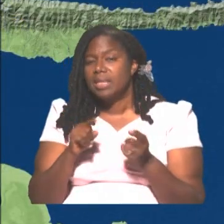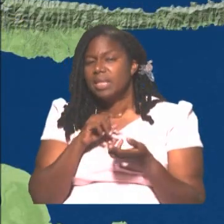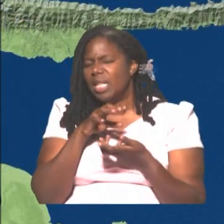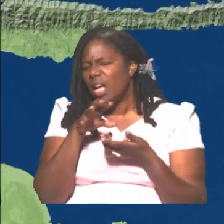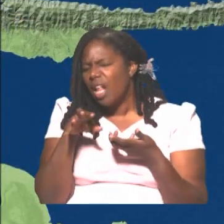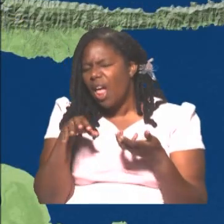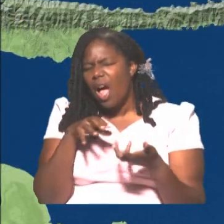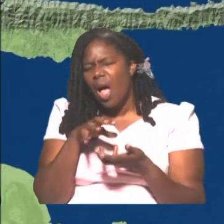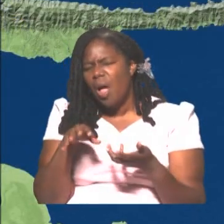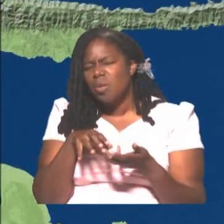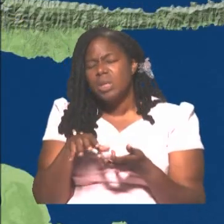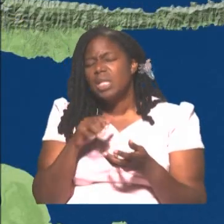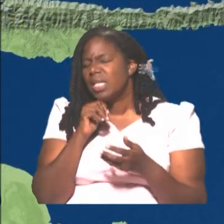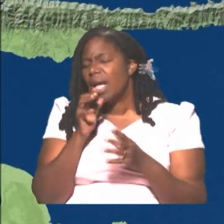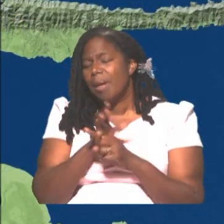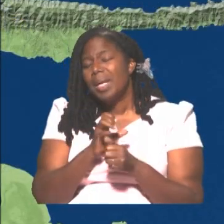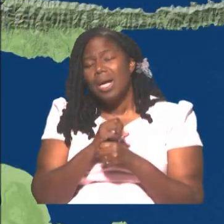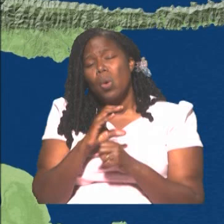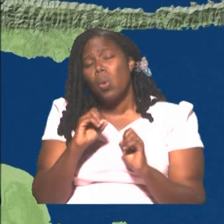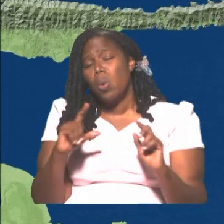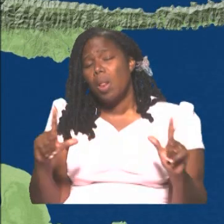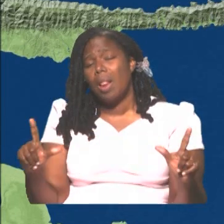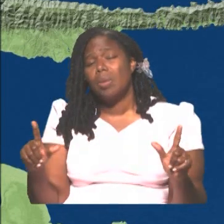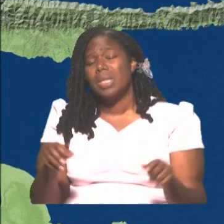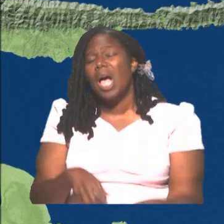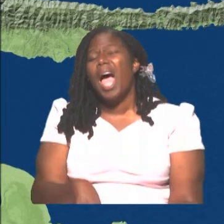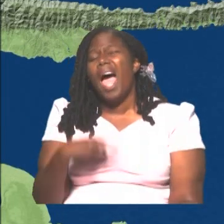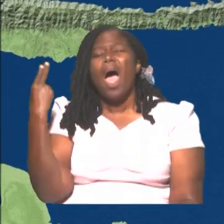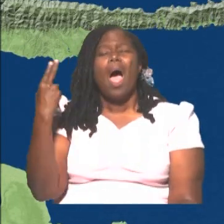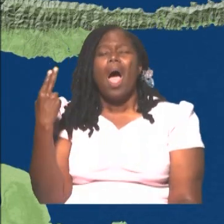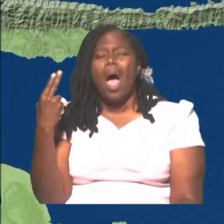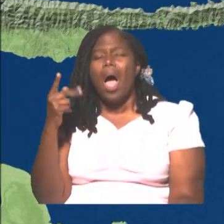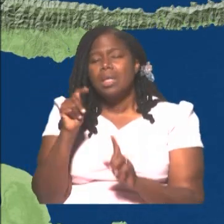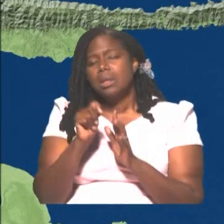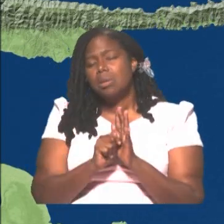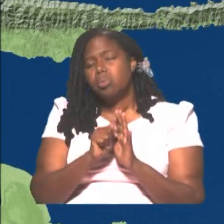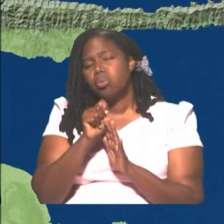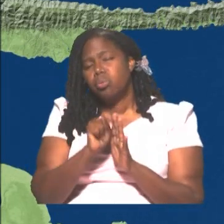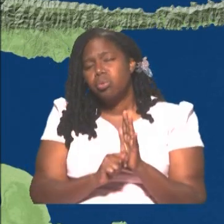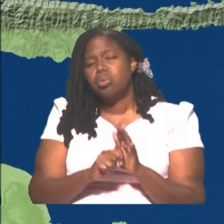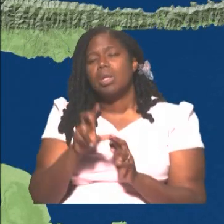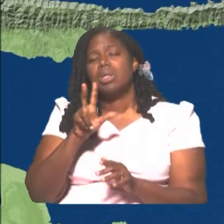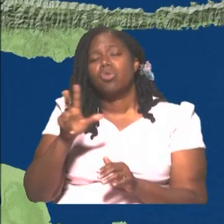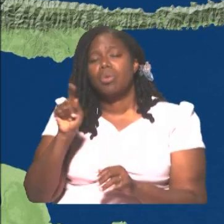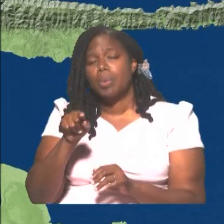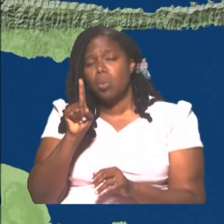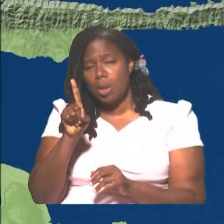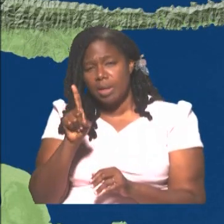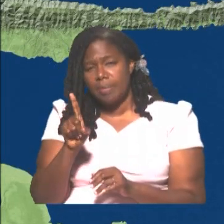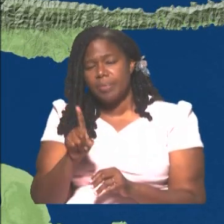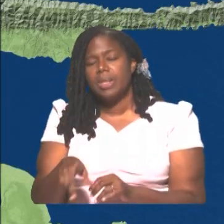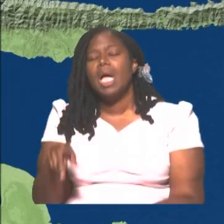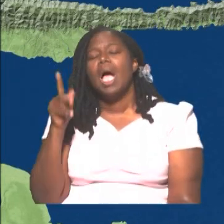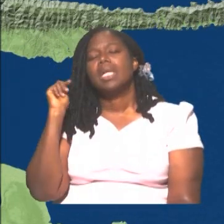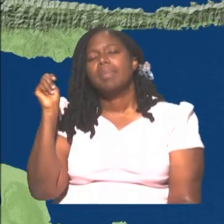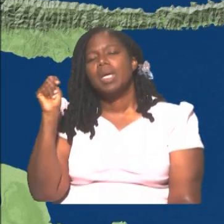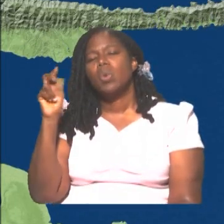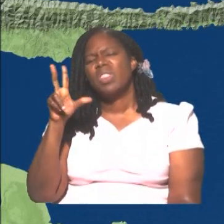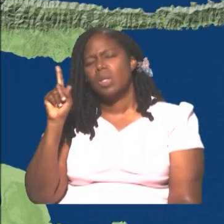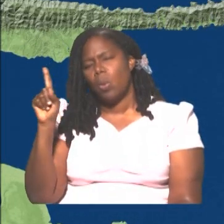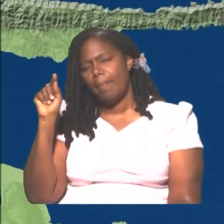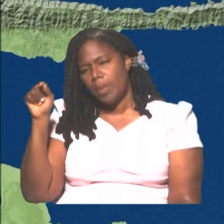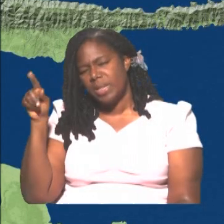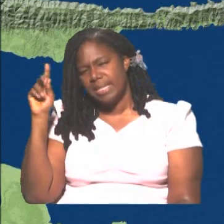do too much to cool things down. Priyaku recorded a high of 33.1, while Tobago reached